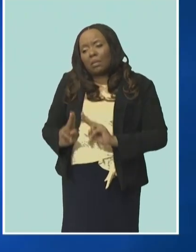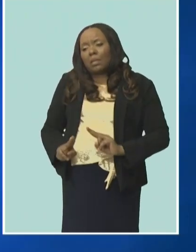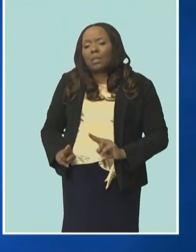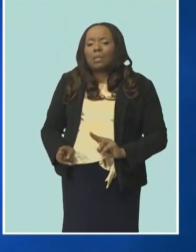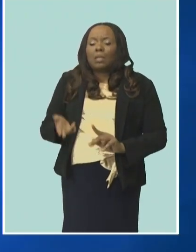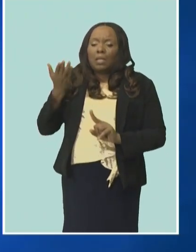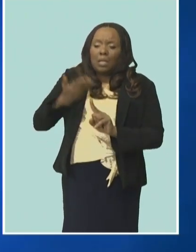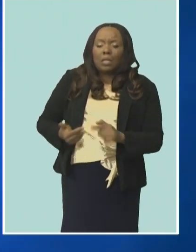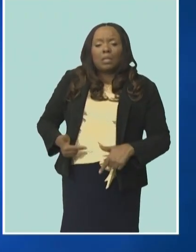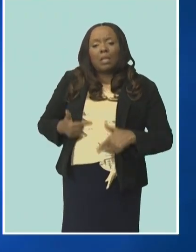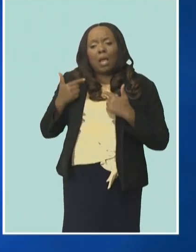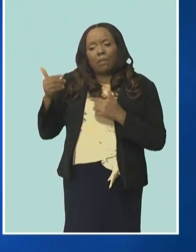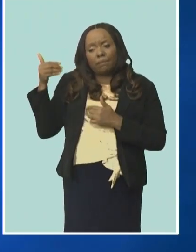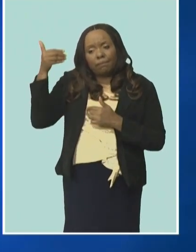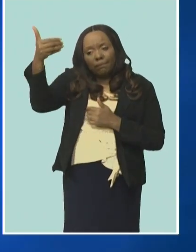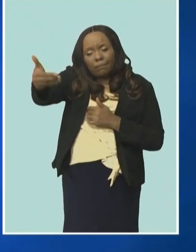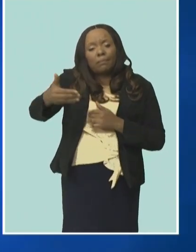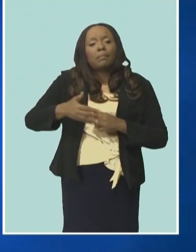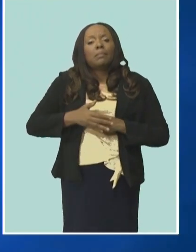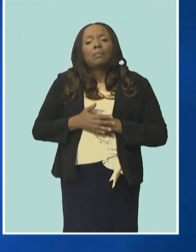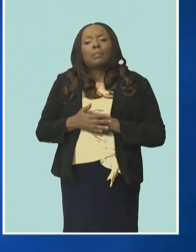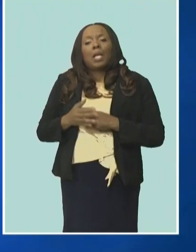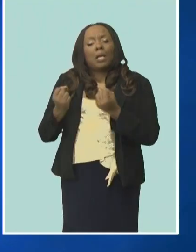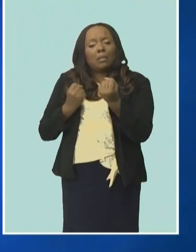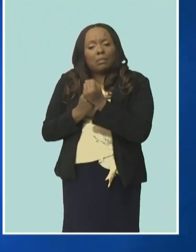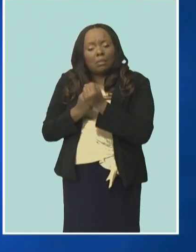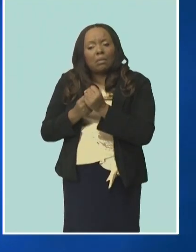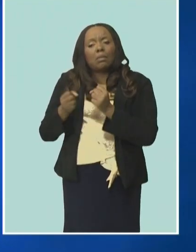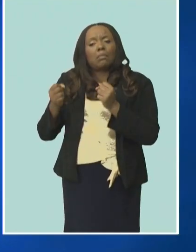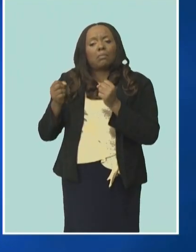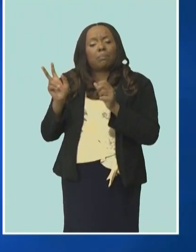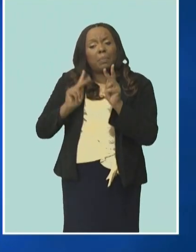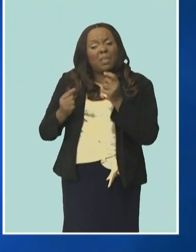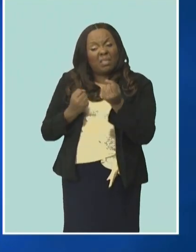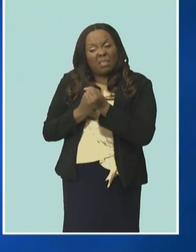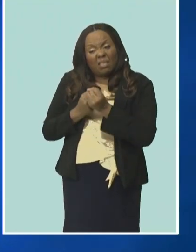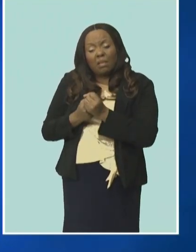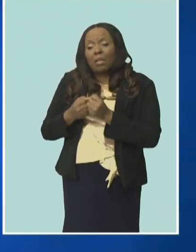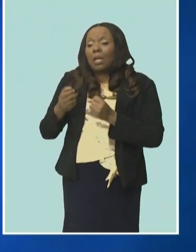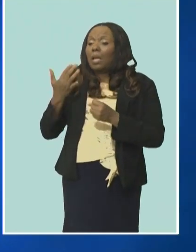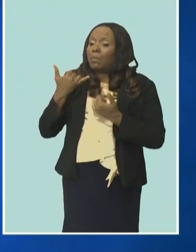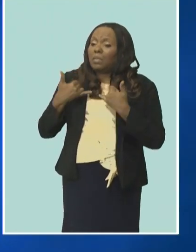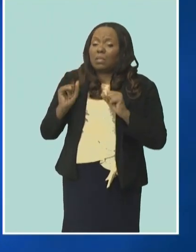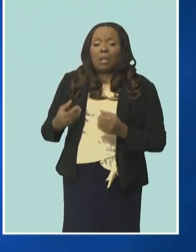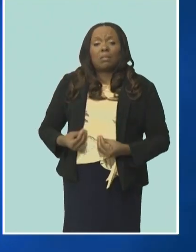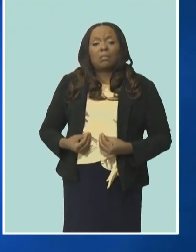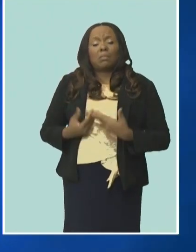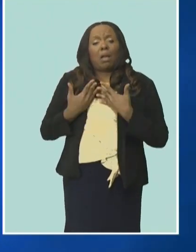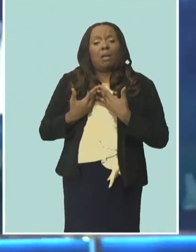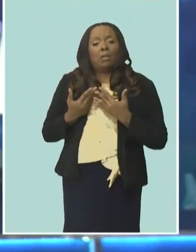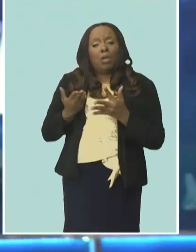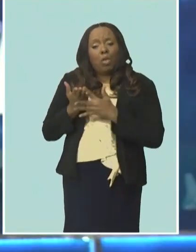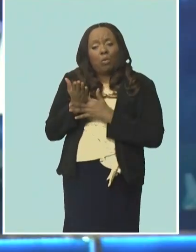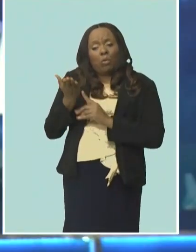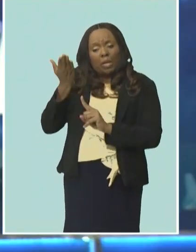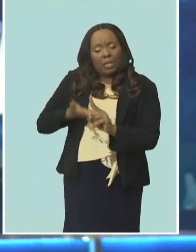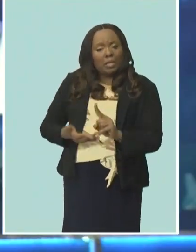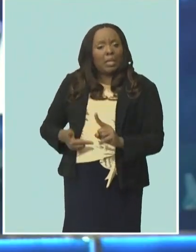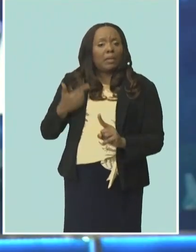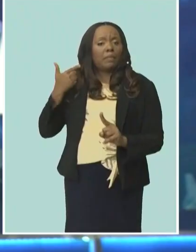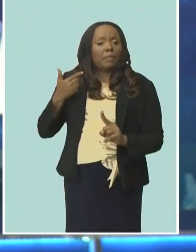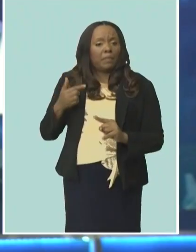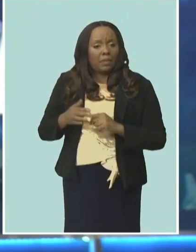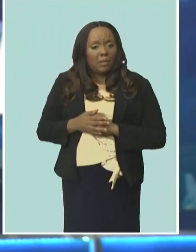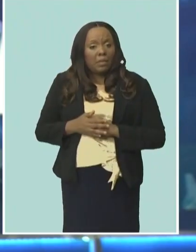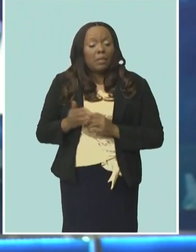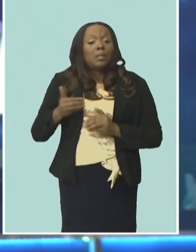taught, those that he advocated for, and those still inspired by him. And coming